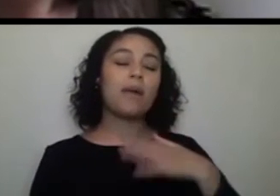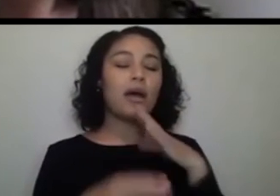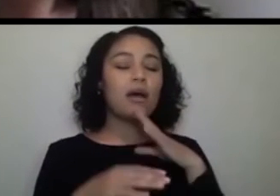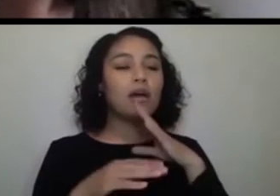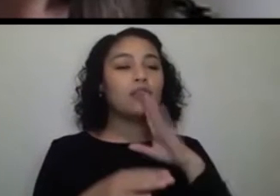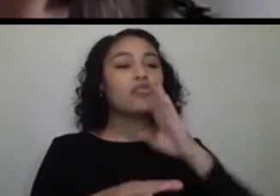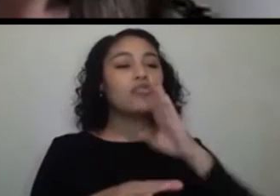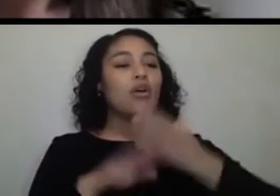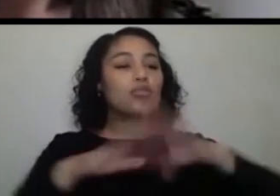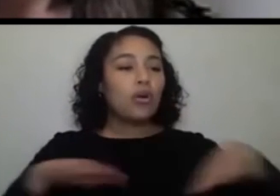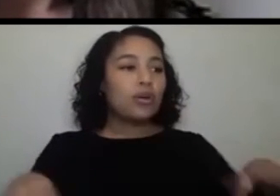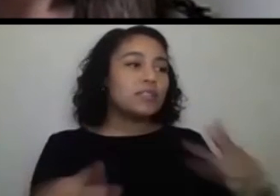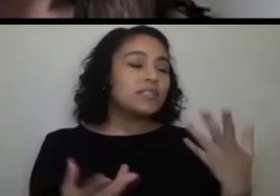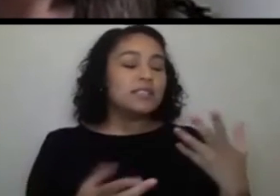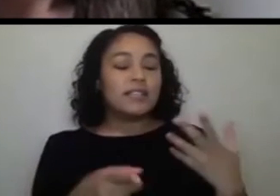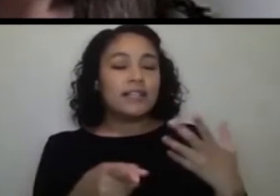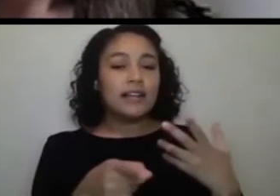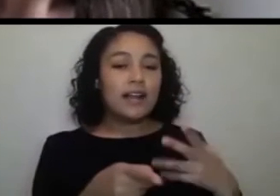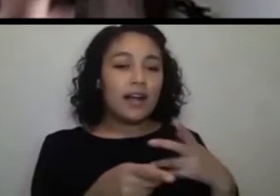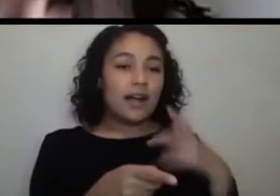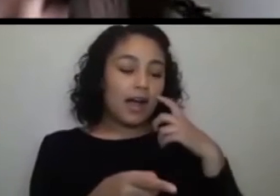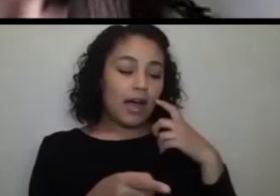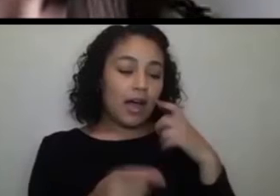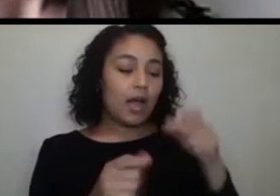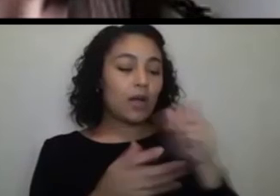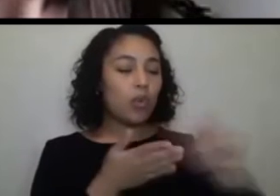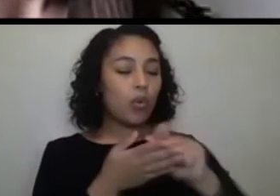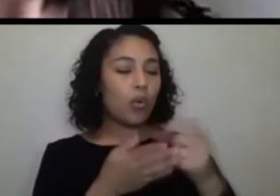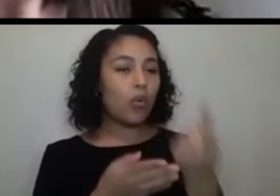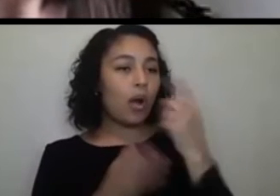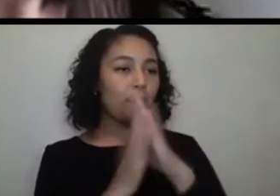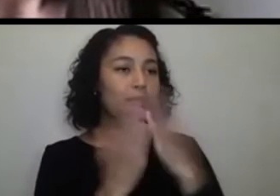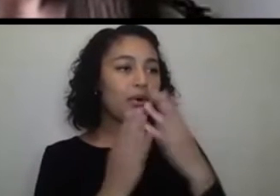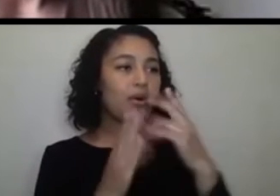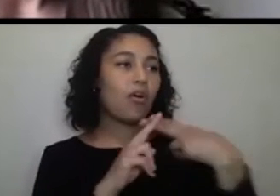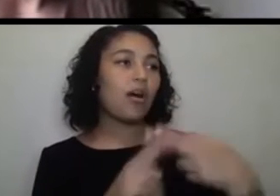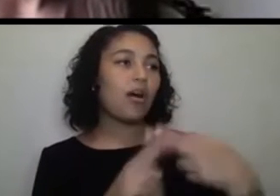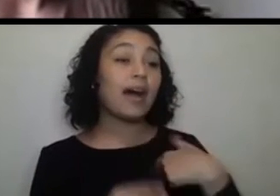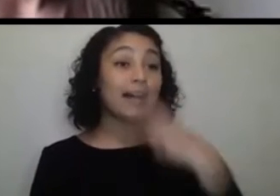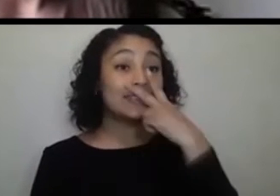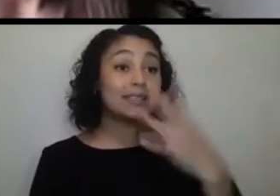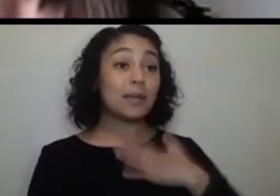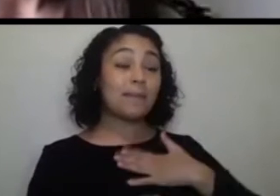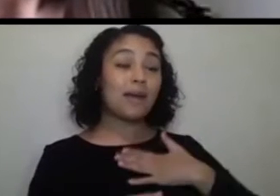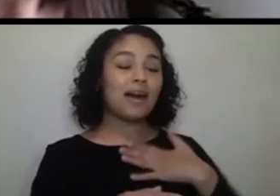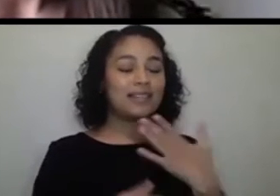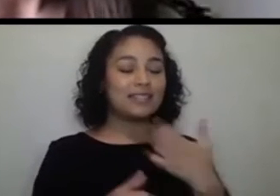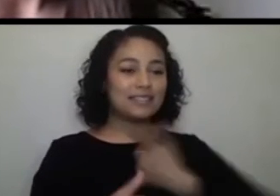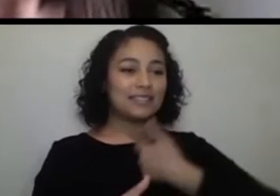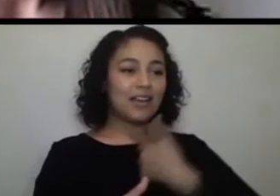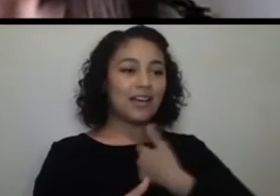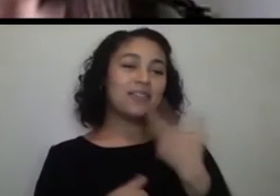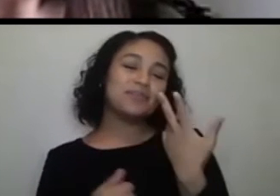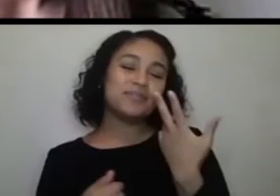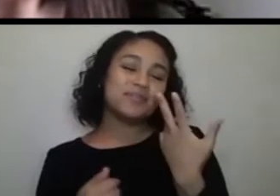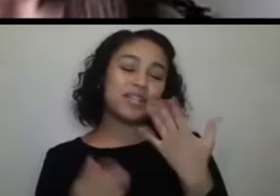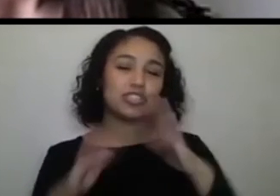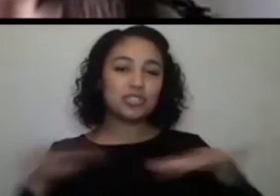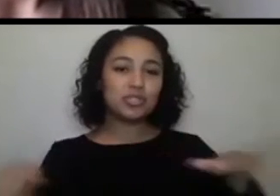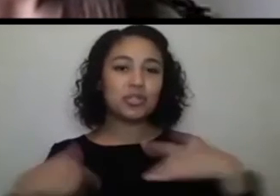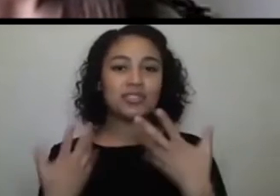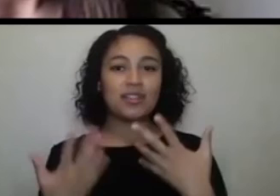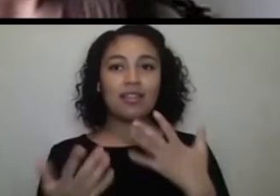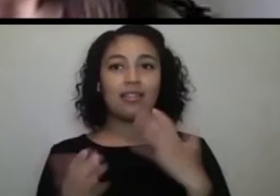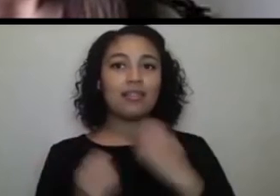book I wrote was I See Myself, because children are very egocentric at the time and they want to see themselves.